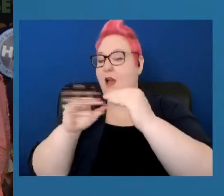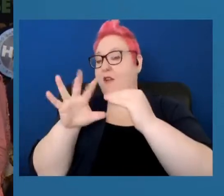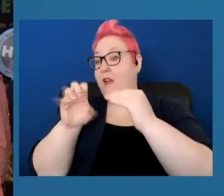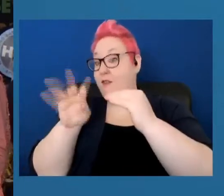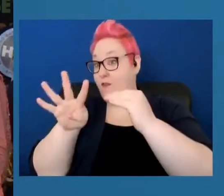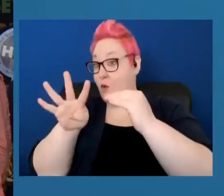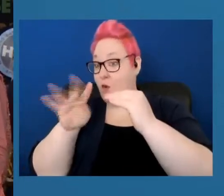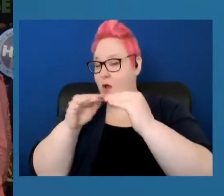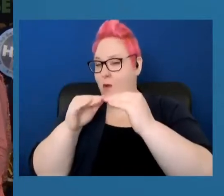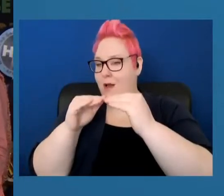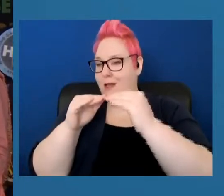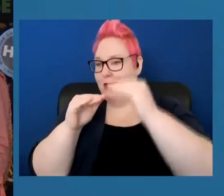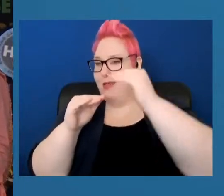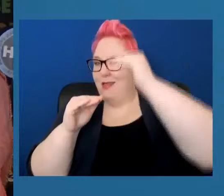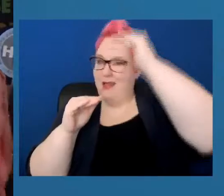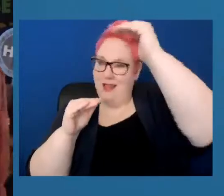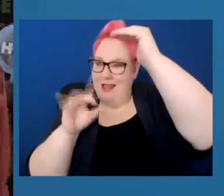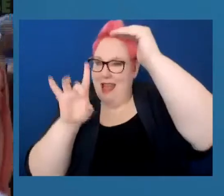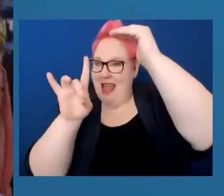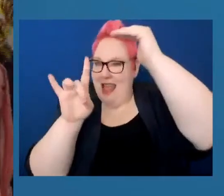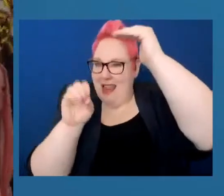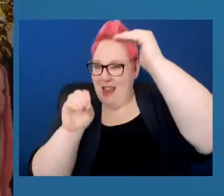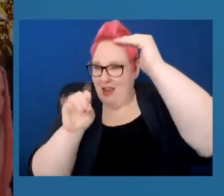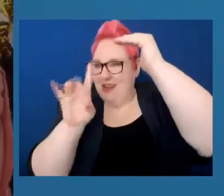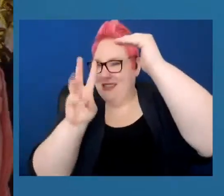to $869 a week.